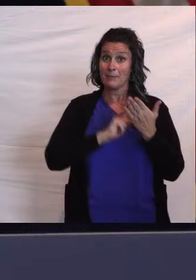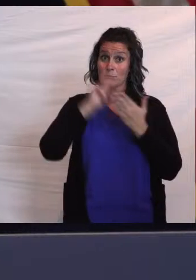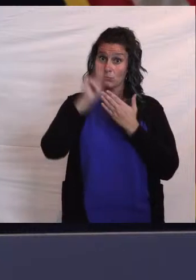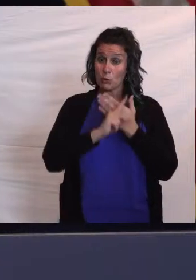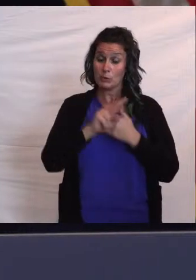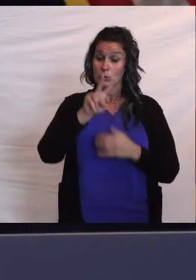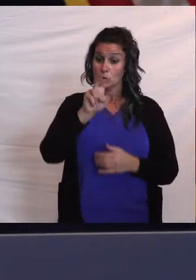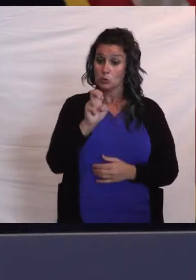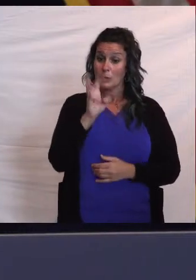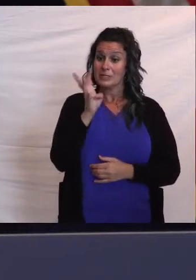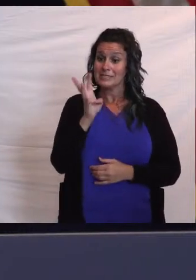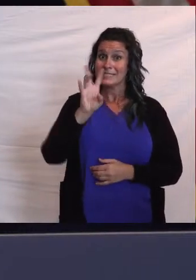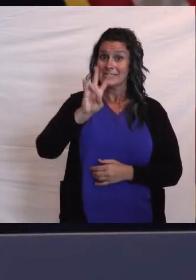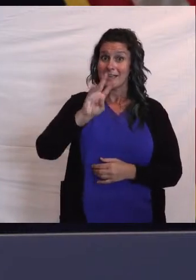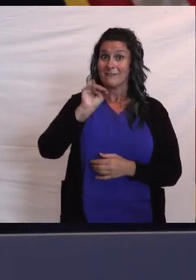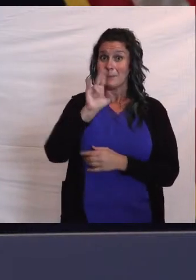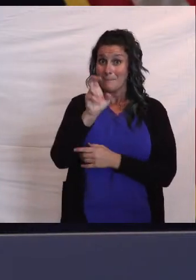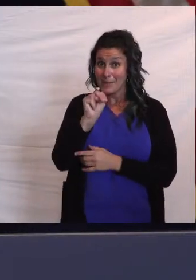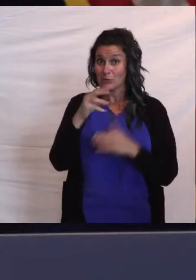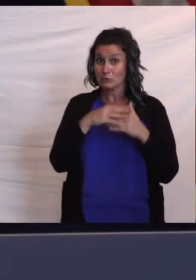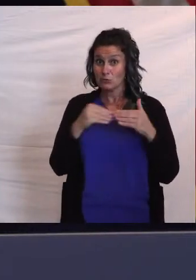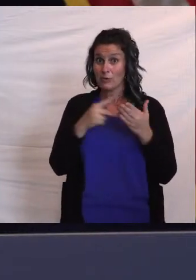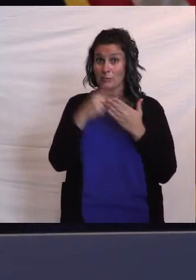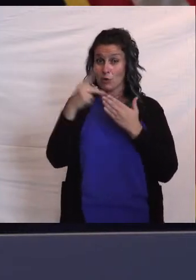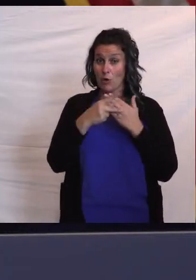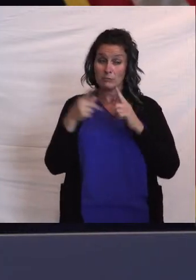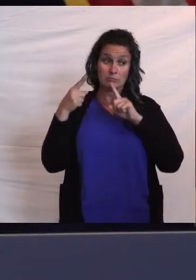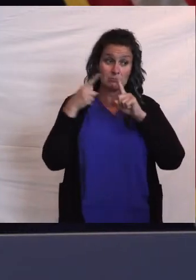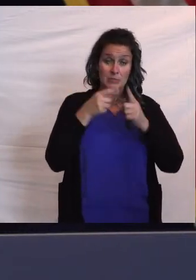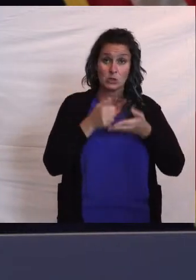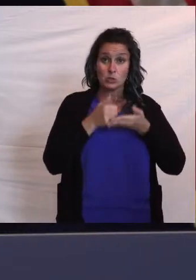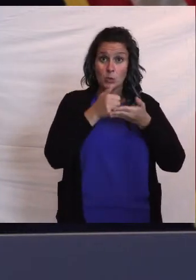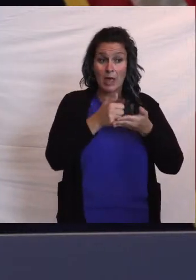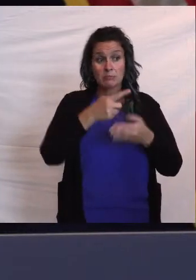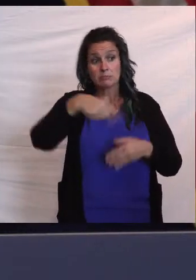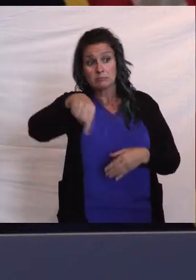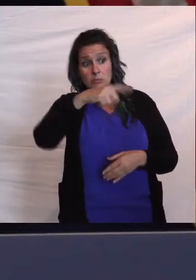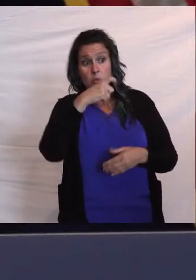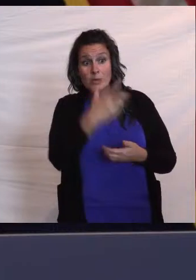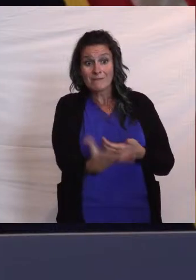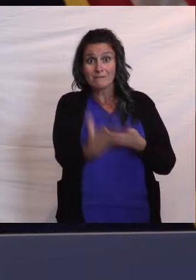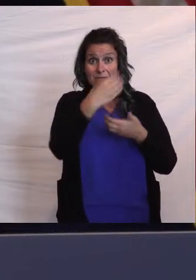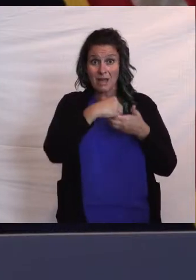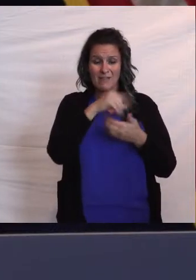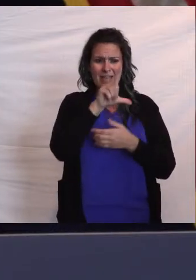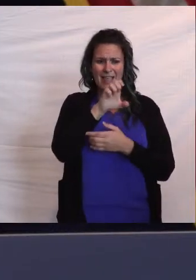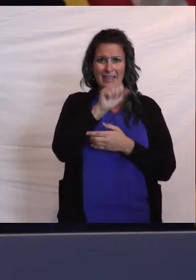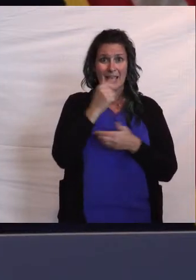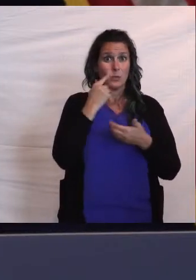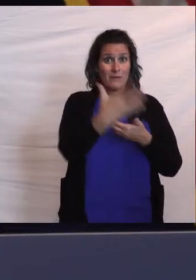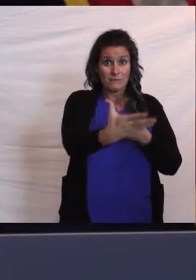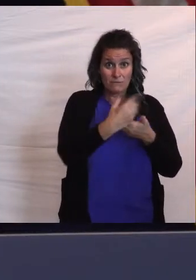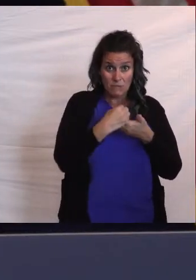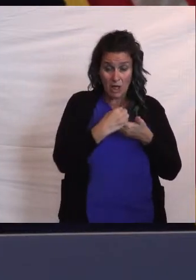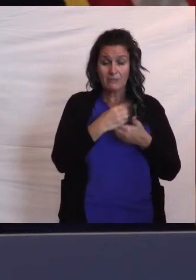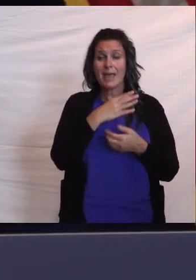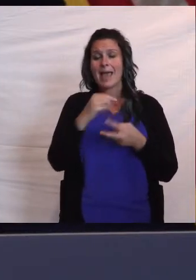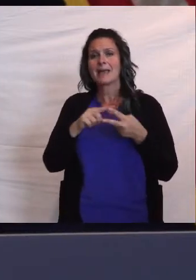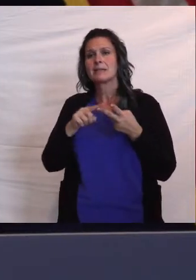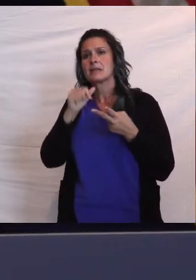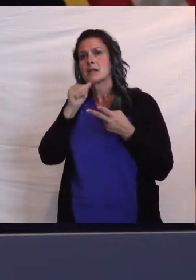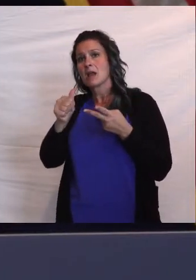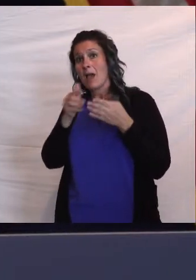$267 million program designed to assist participating local educational agencies and